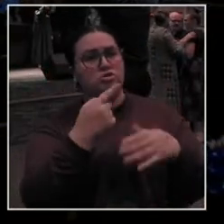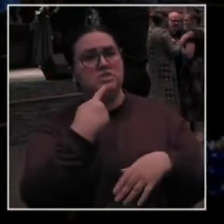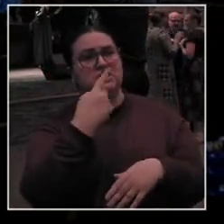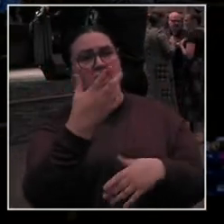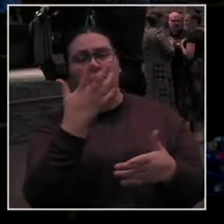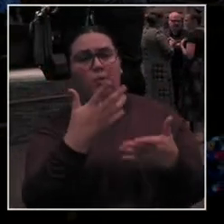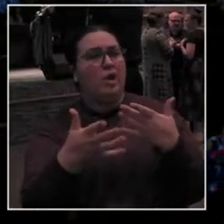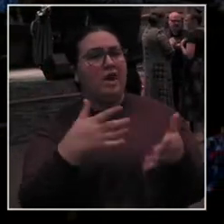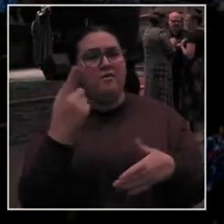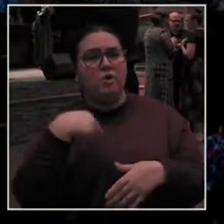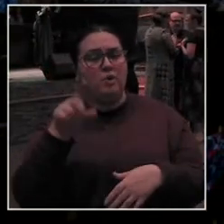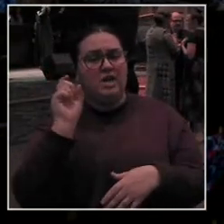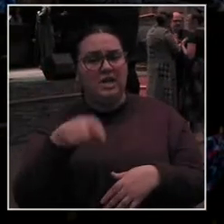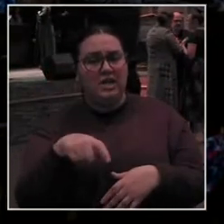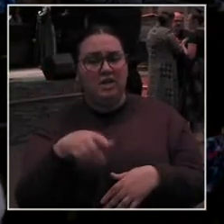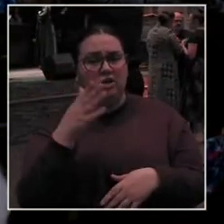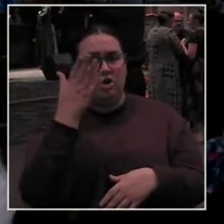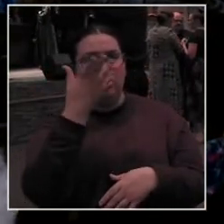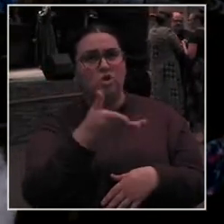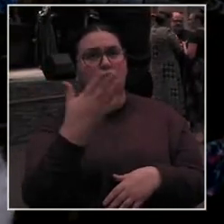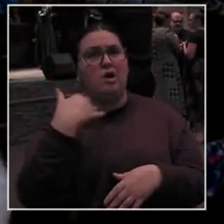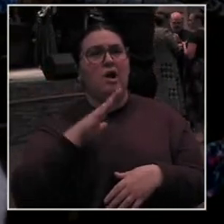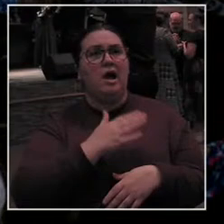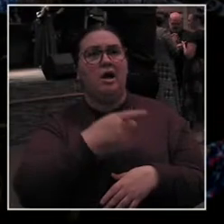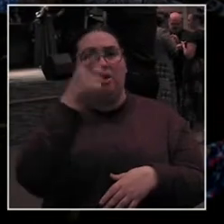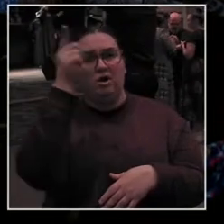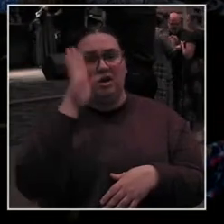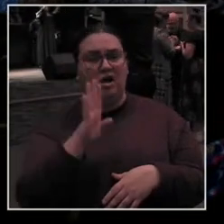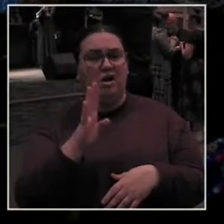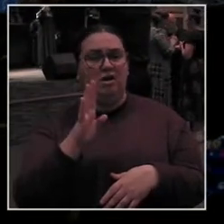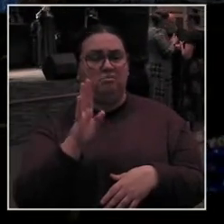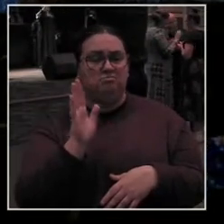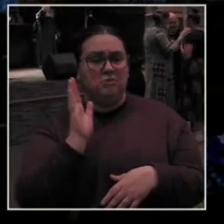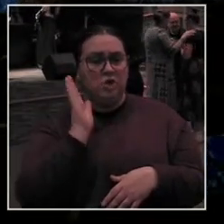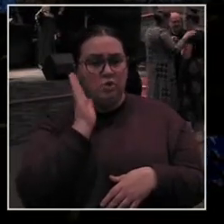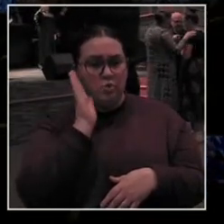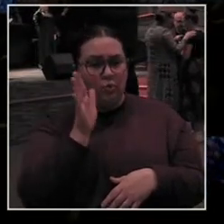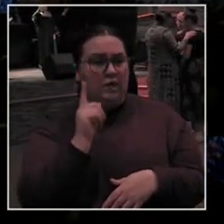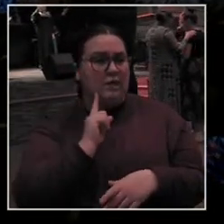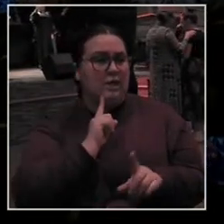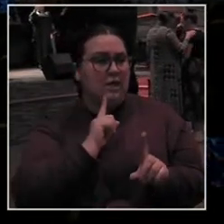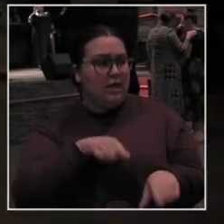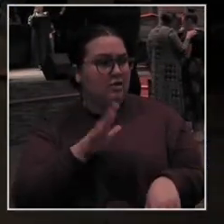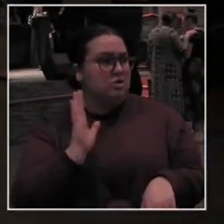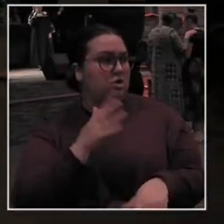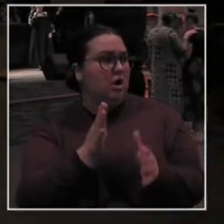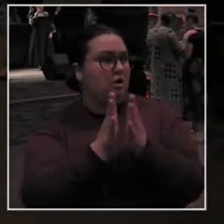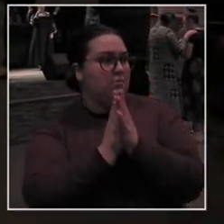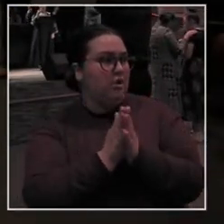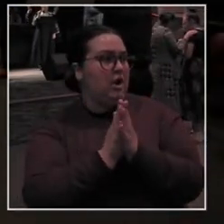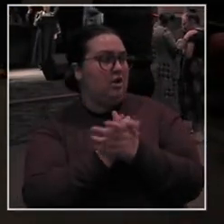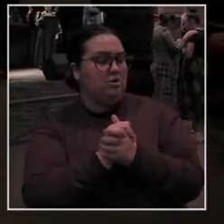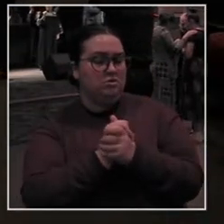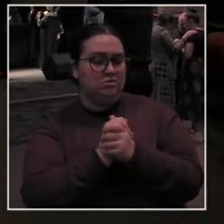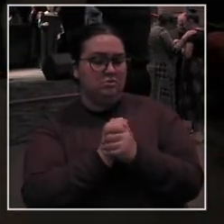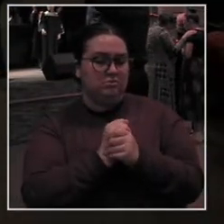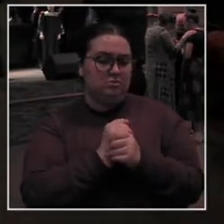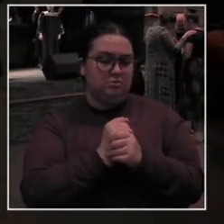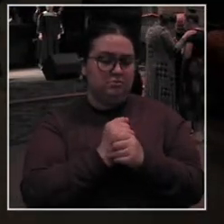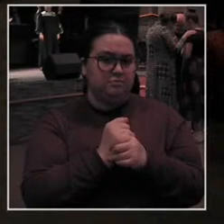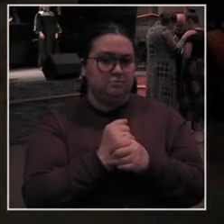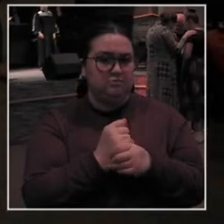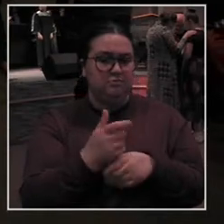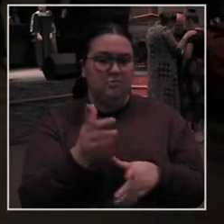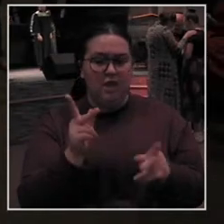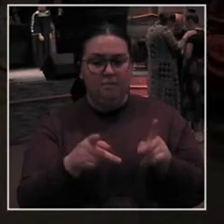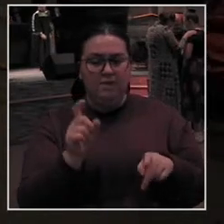you're our God and that you hear and you answer prayer. Each one of these needs, Lord, people need comfort. People need healing.